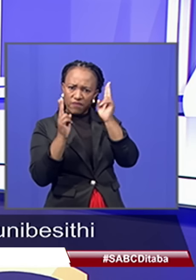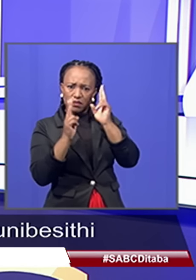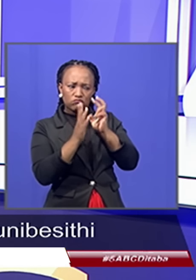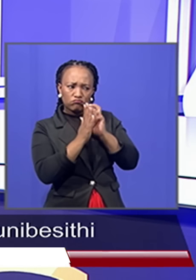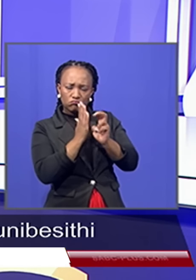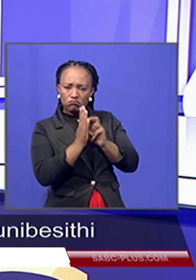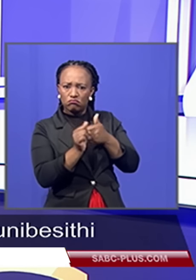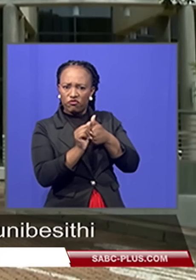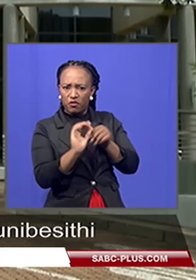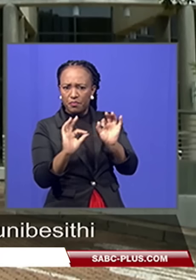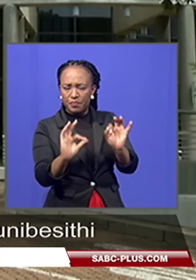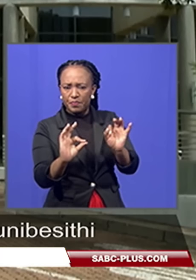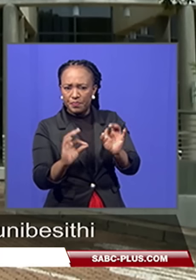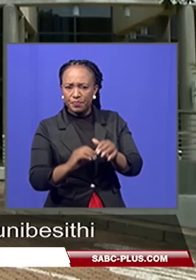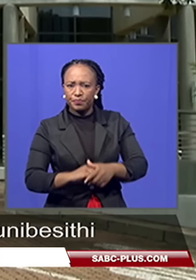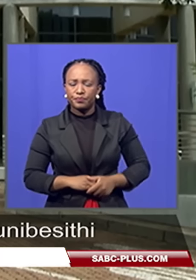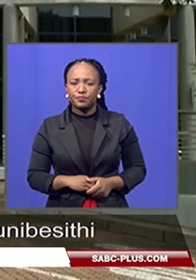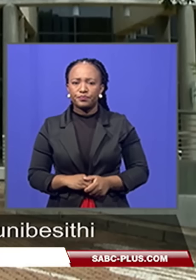tshepedišo.